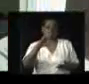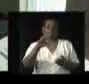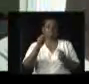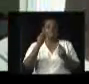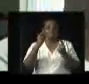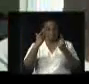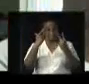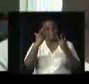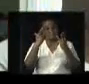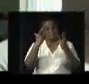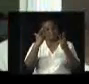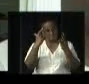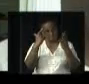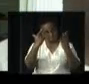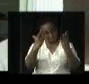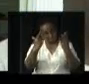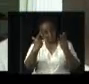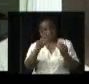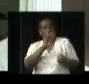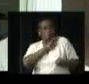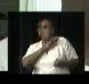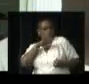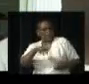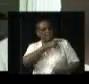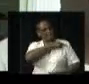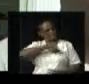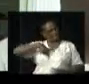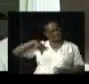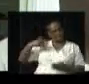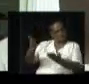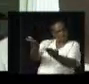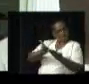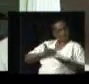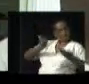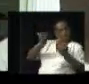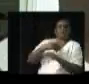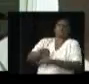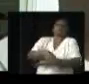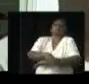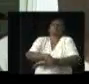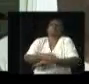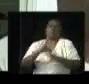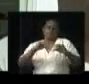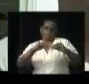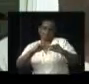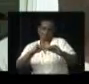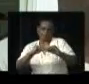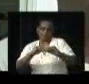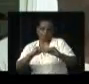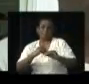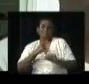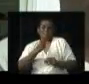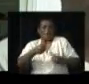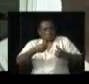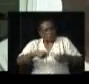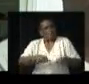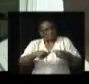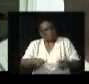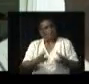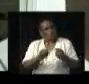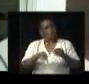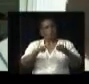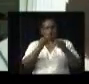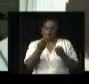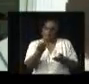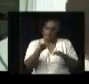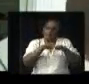the meeting. Both Ronald Hooghaart, President of the Trade Union Federation, CLO, and his colleague